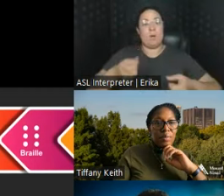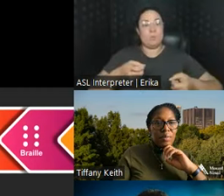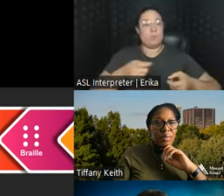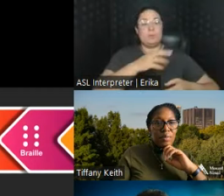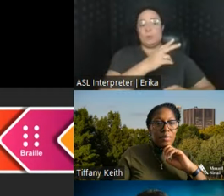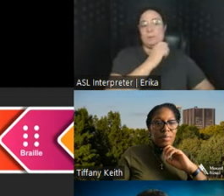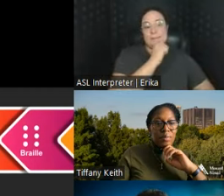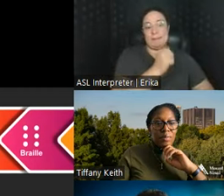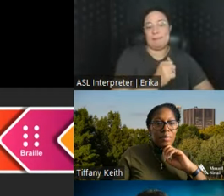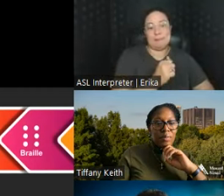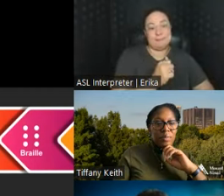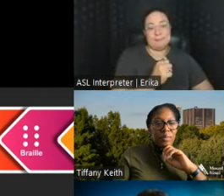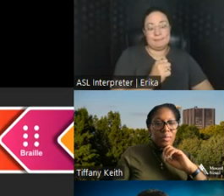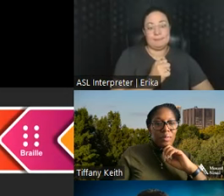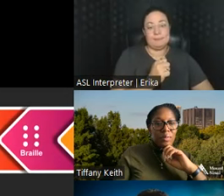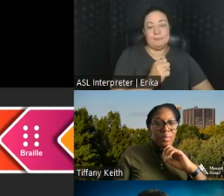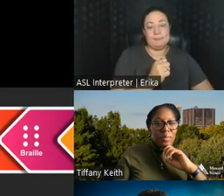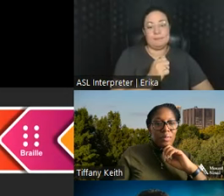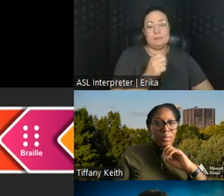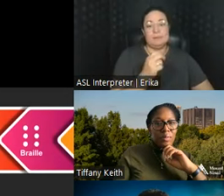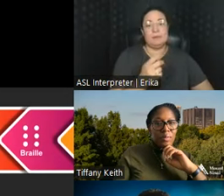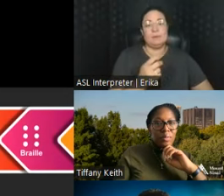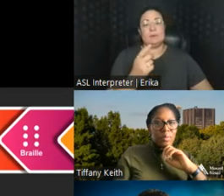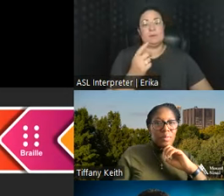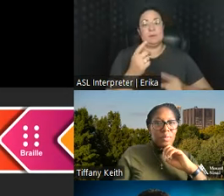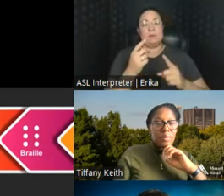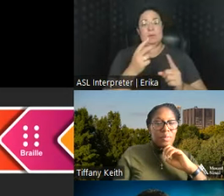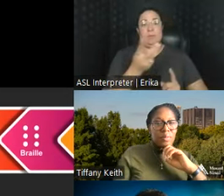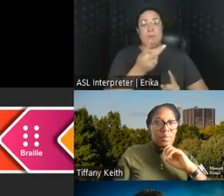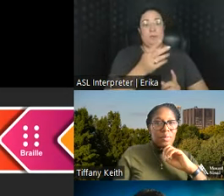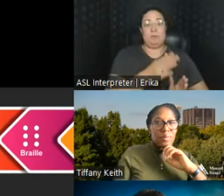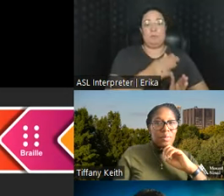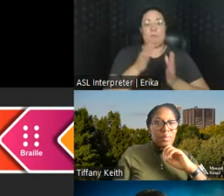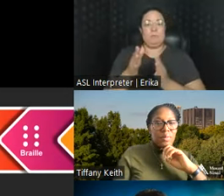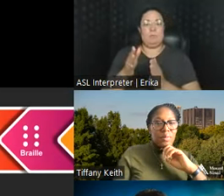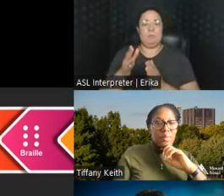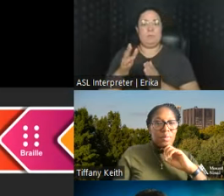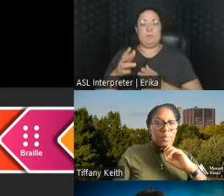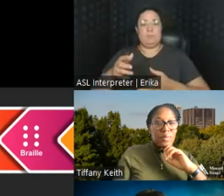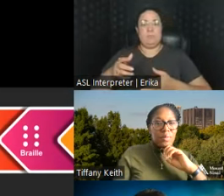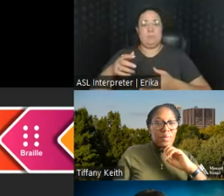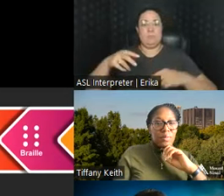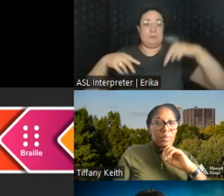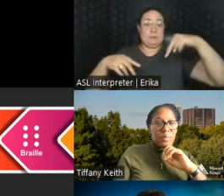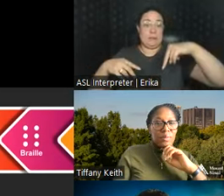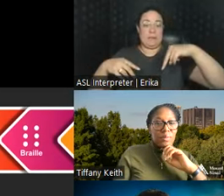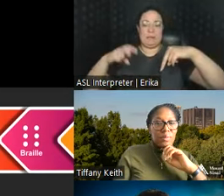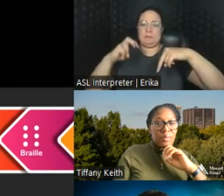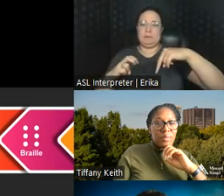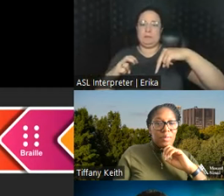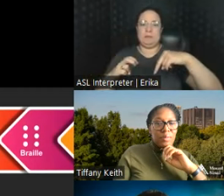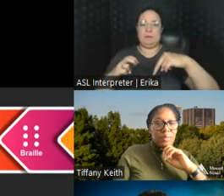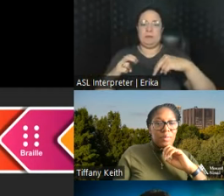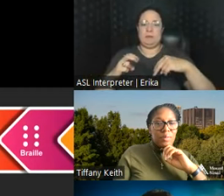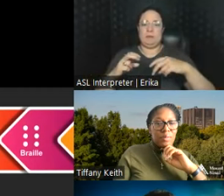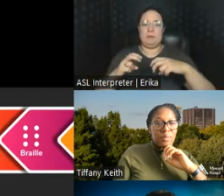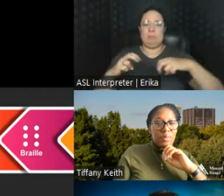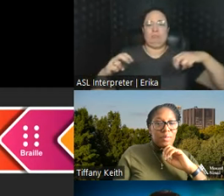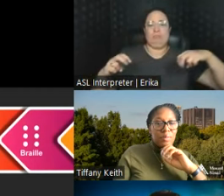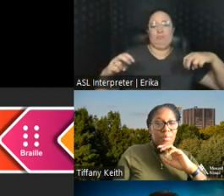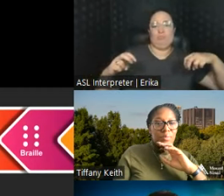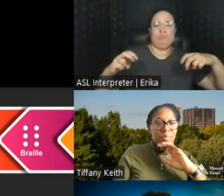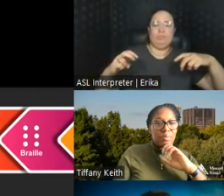not. On the right side, we see those same gentlemen, and the non-wheelchair user is standing, and he's doing so at a slight distance. And in